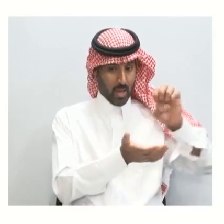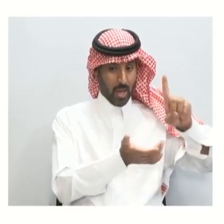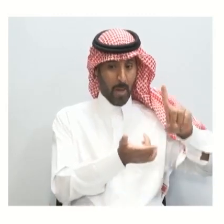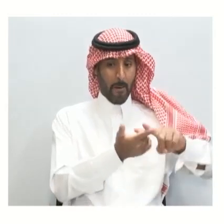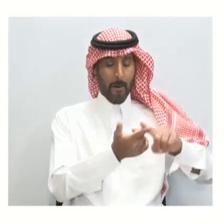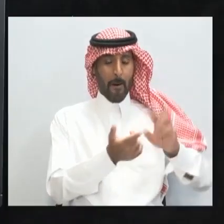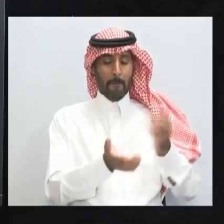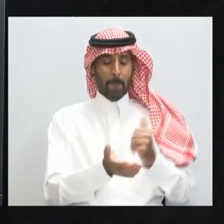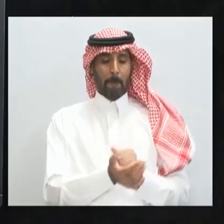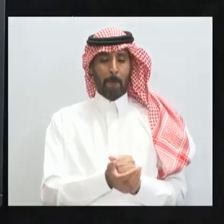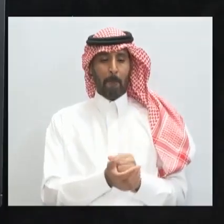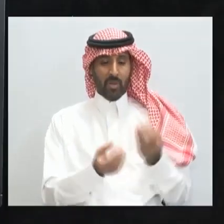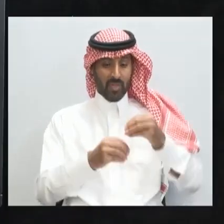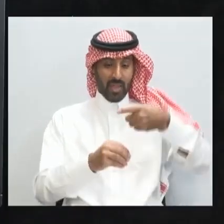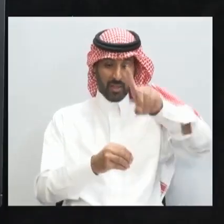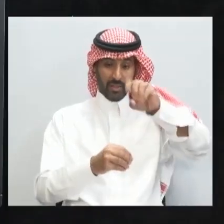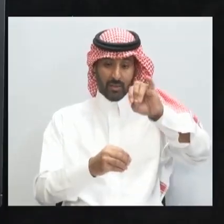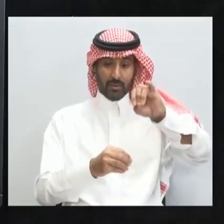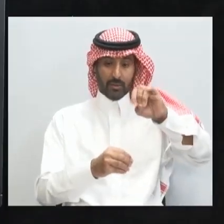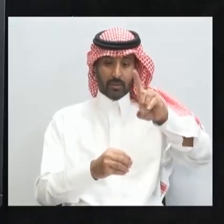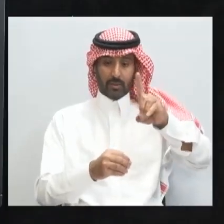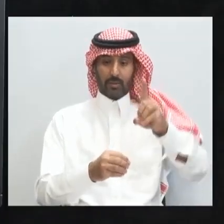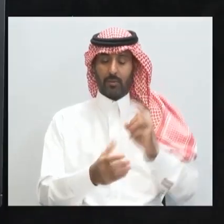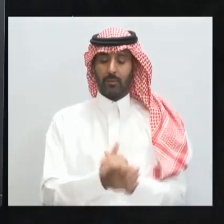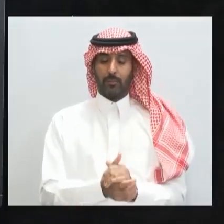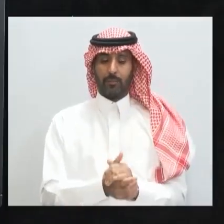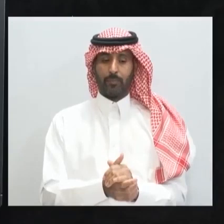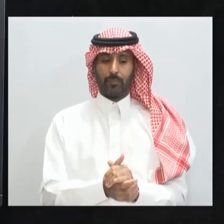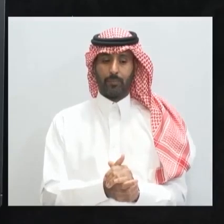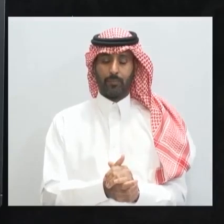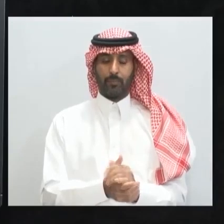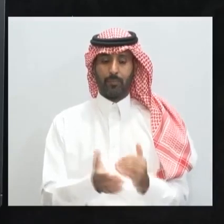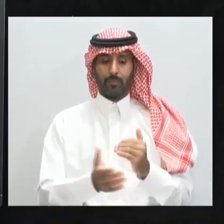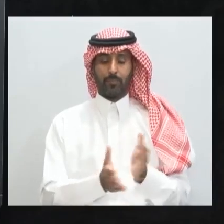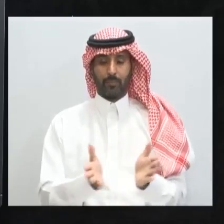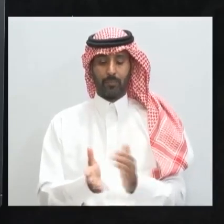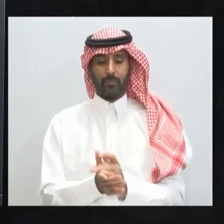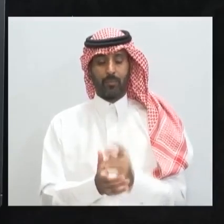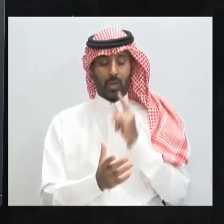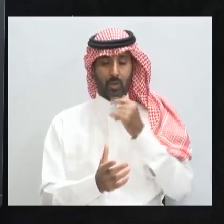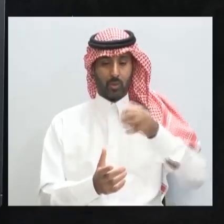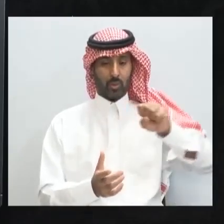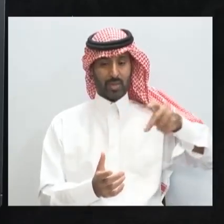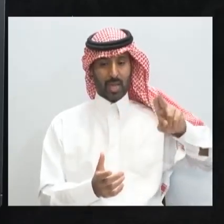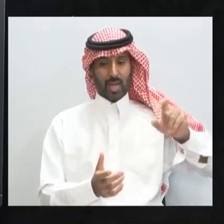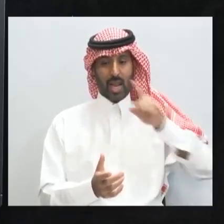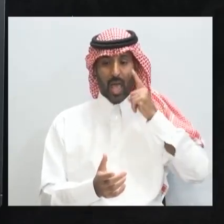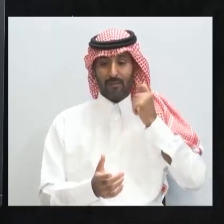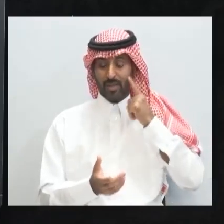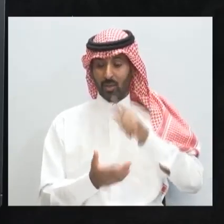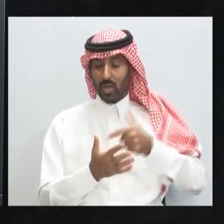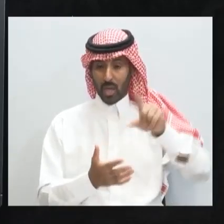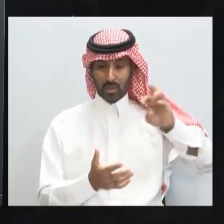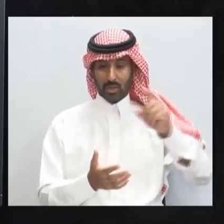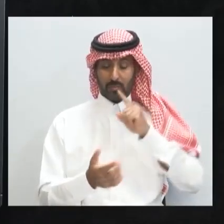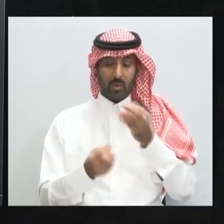change the verb into the present again, because we do have now a helping verb. C Suzanne lives in Los Angeles because